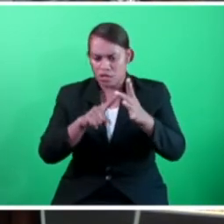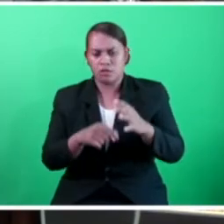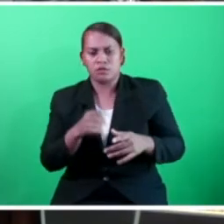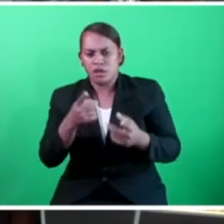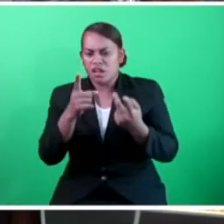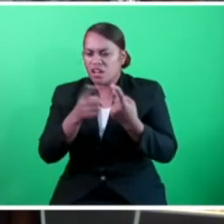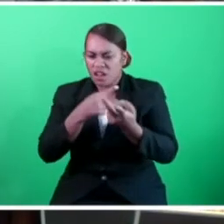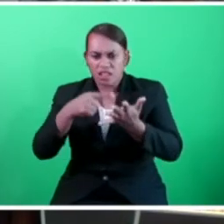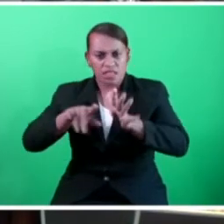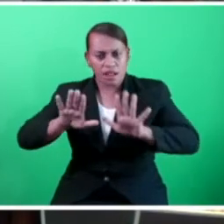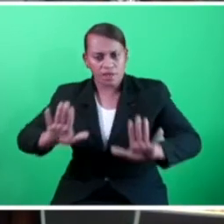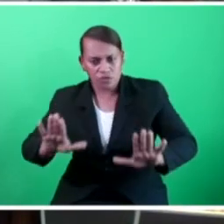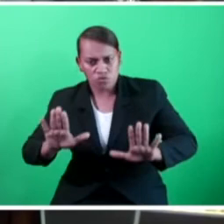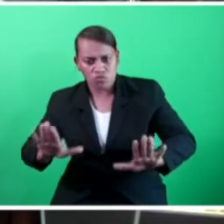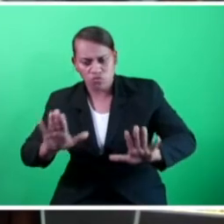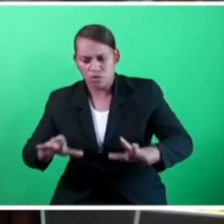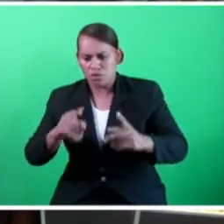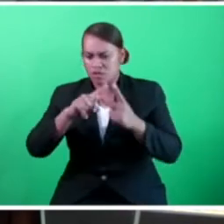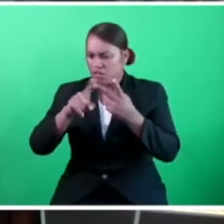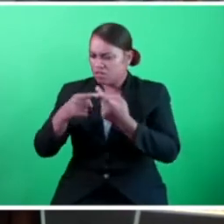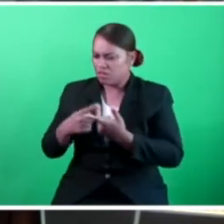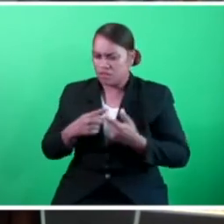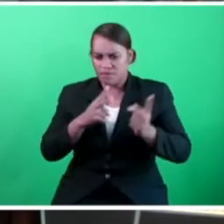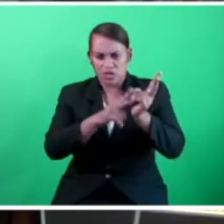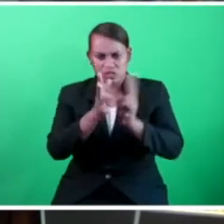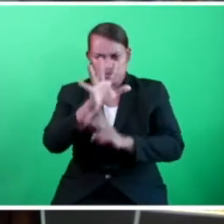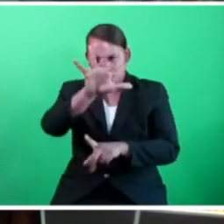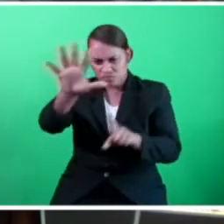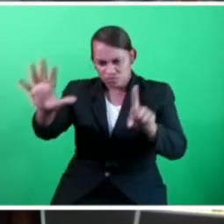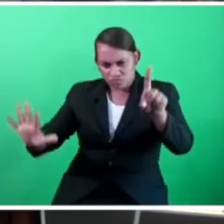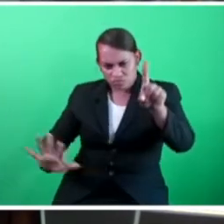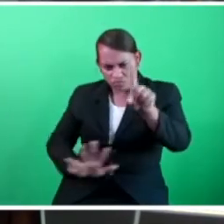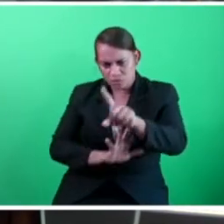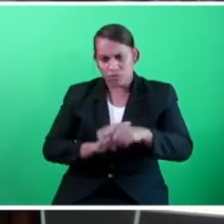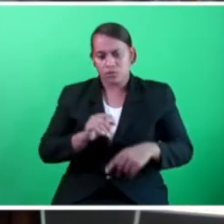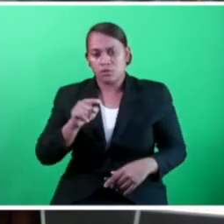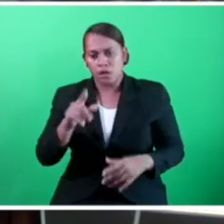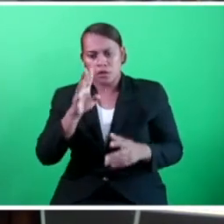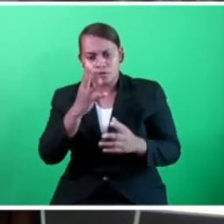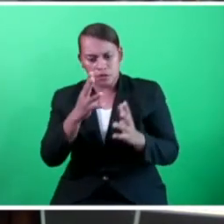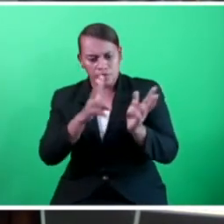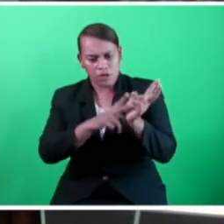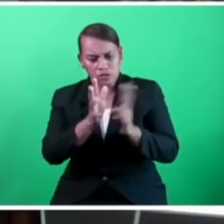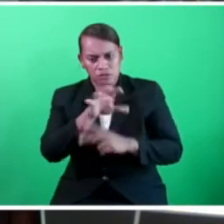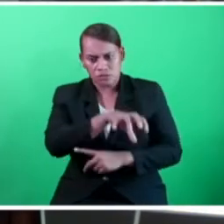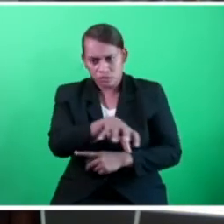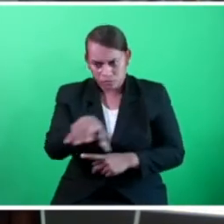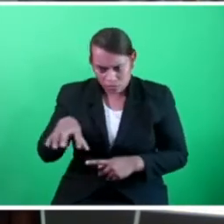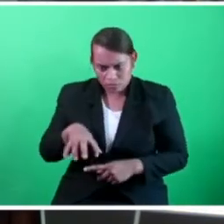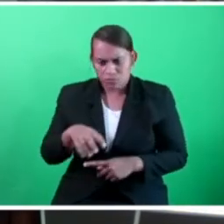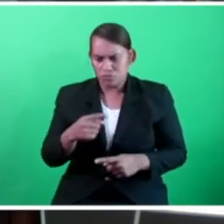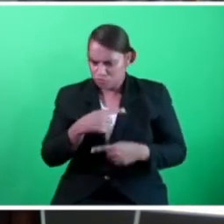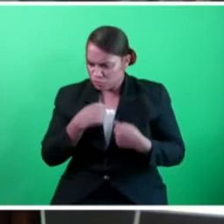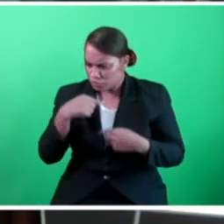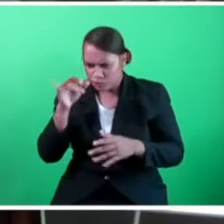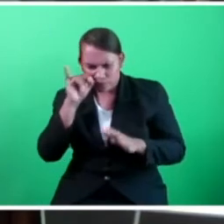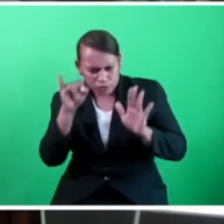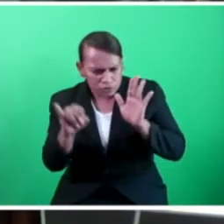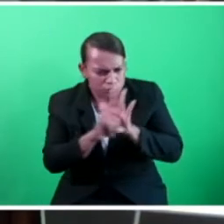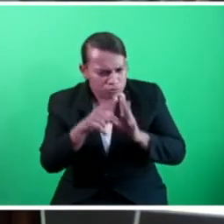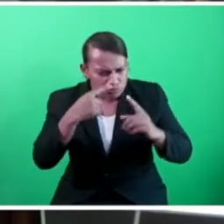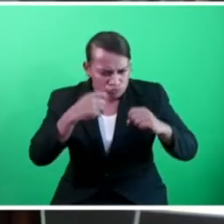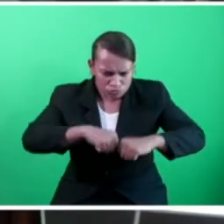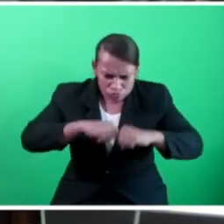technology. There are other 4 sites that is being identified for this month to be completed, and we will